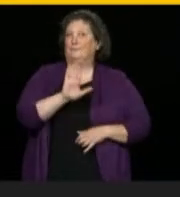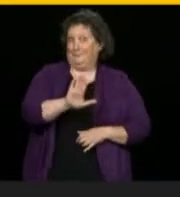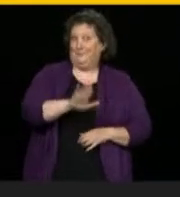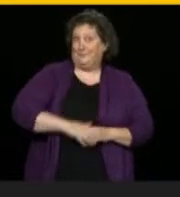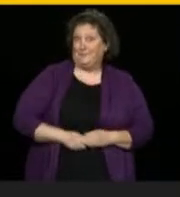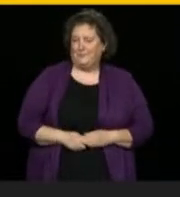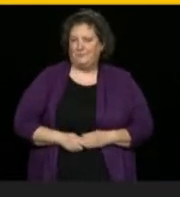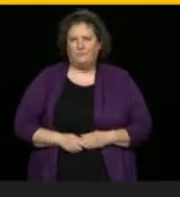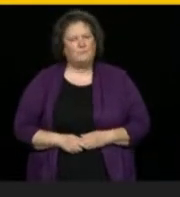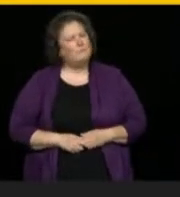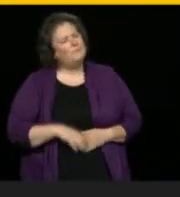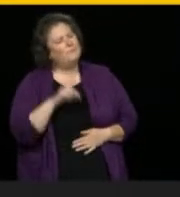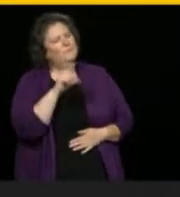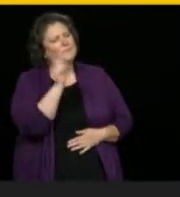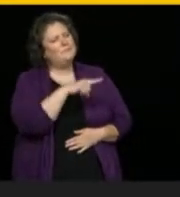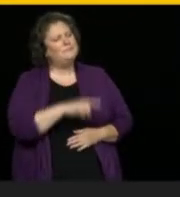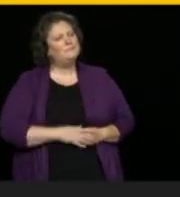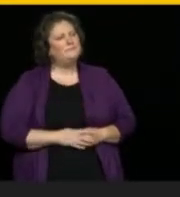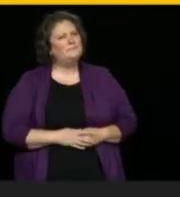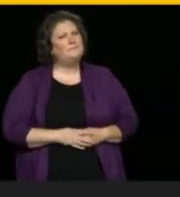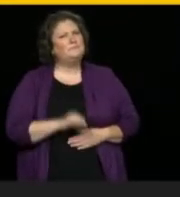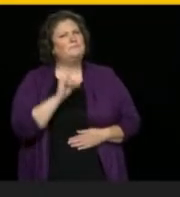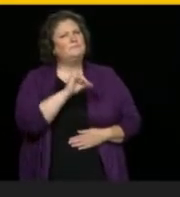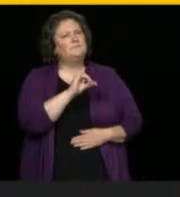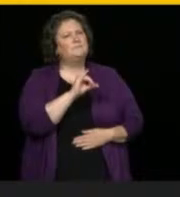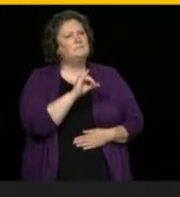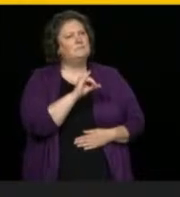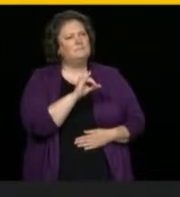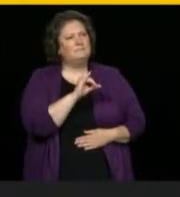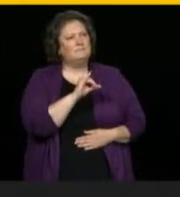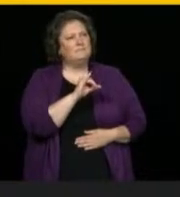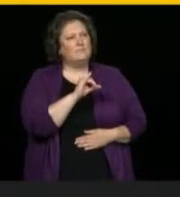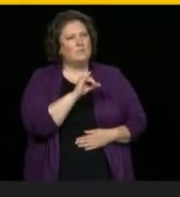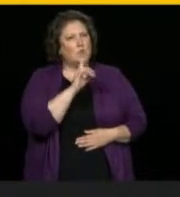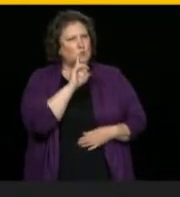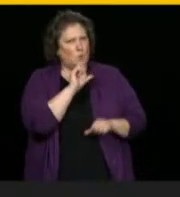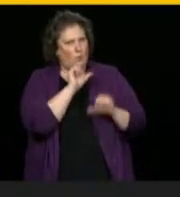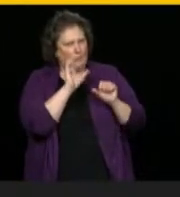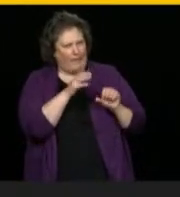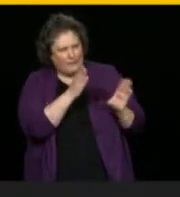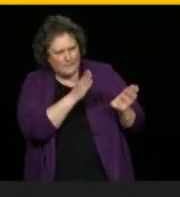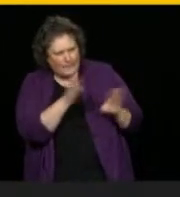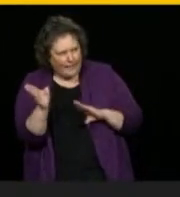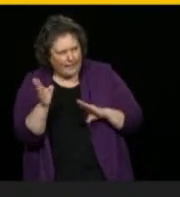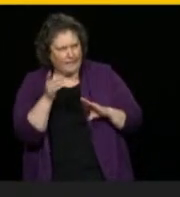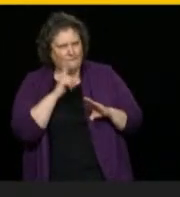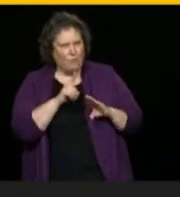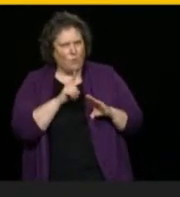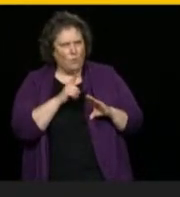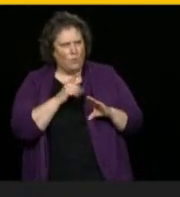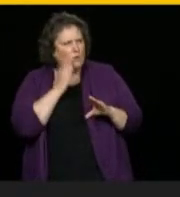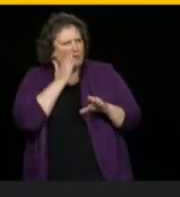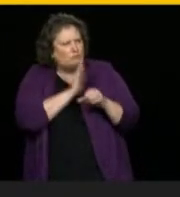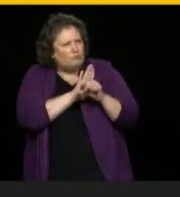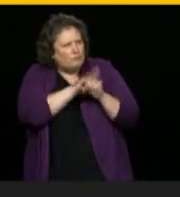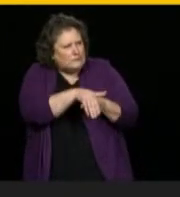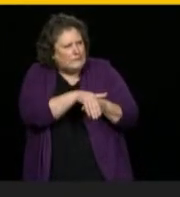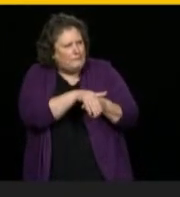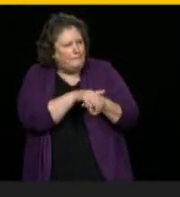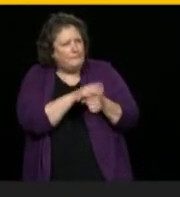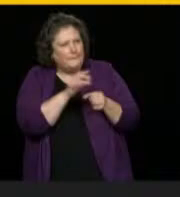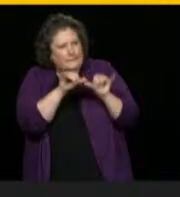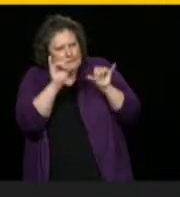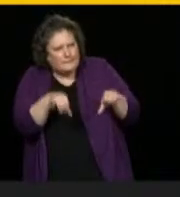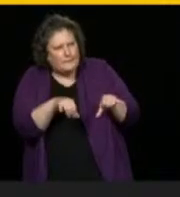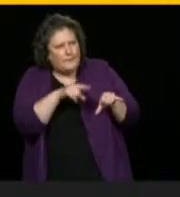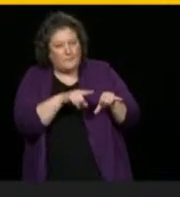you just announced about this work plan on systemic racism. But earlier today, NDP leader Jagmeet Singh said that Donald Trump had